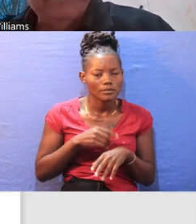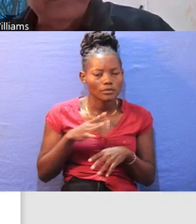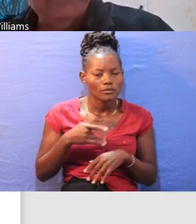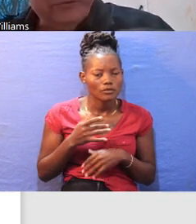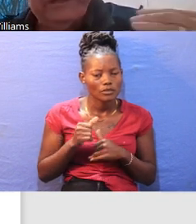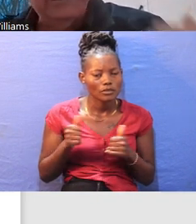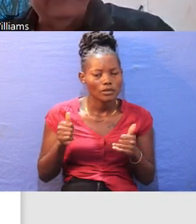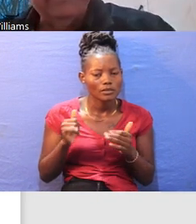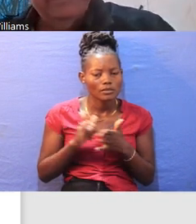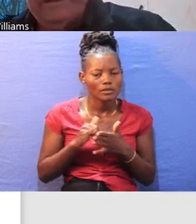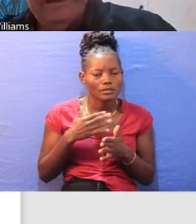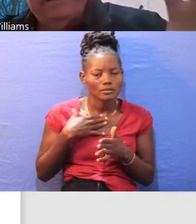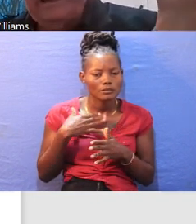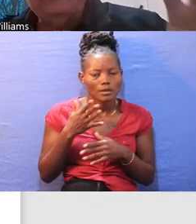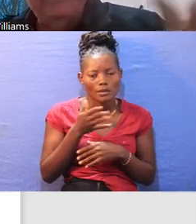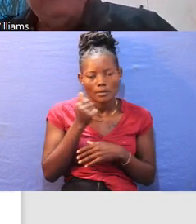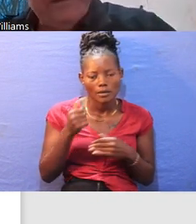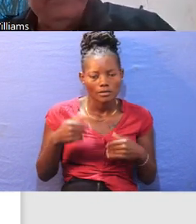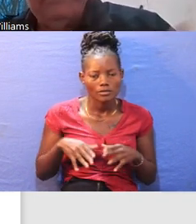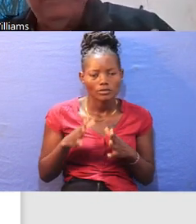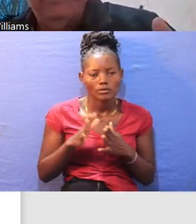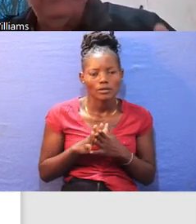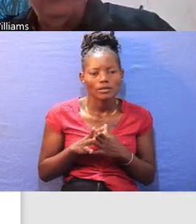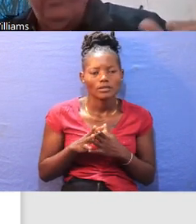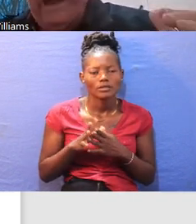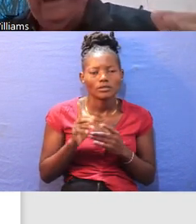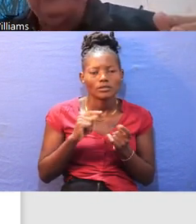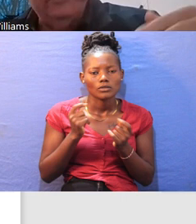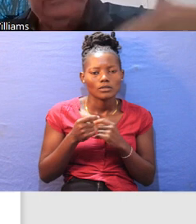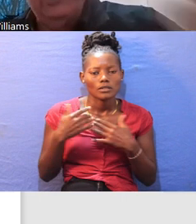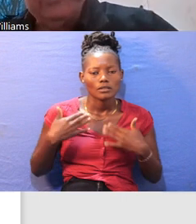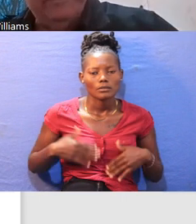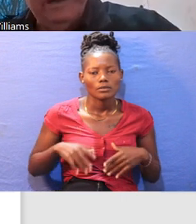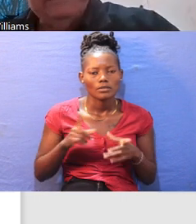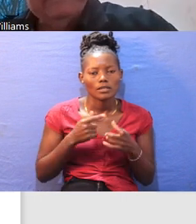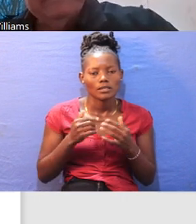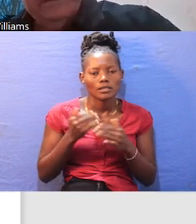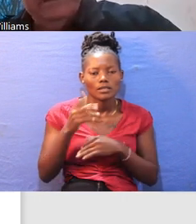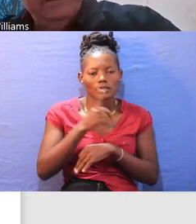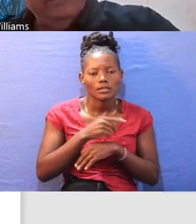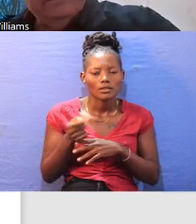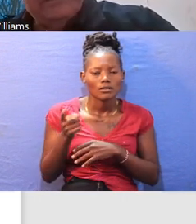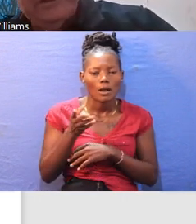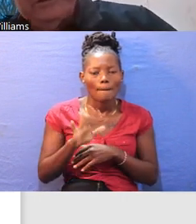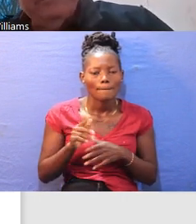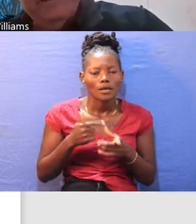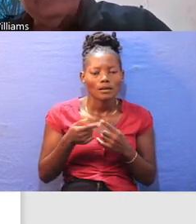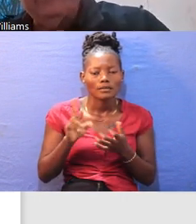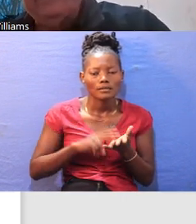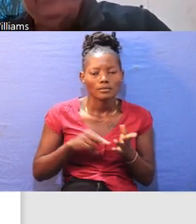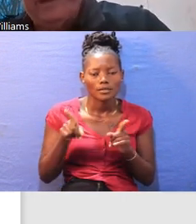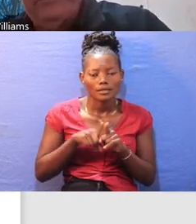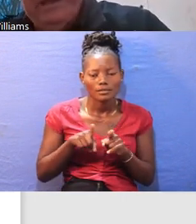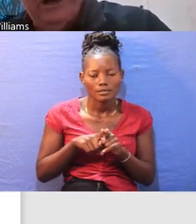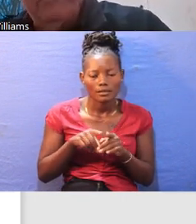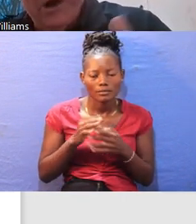getting better. When you recover, I mean, that is my favorite way to recharge the body. Then the next day you come back and